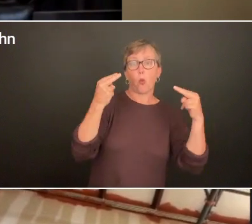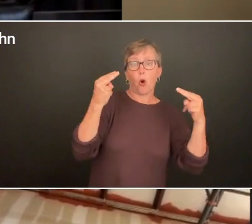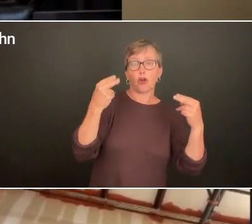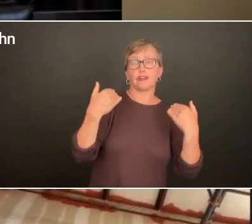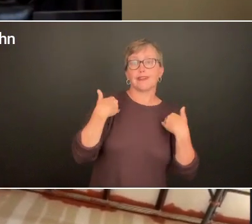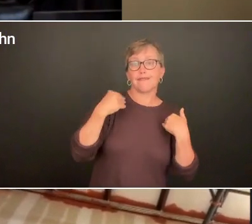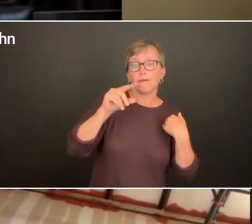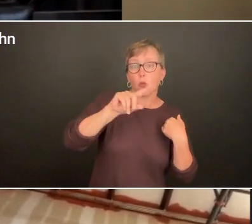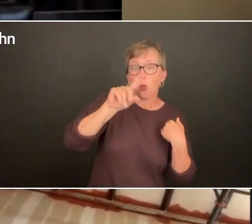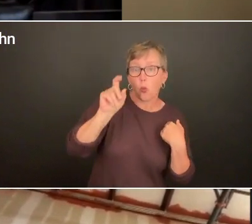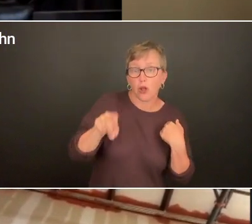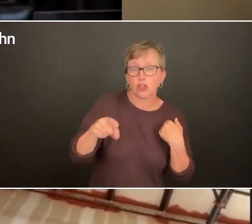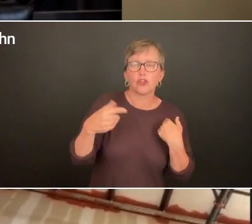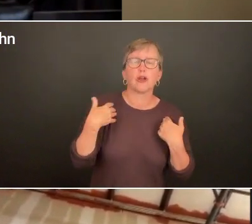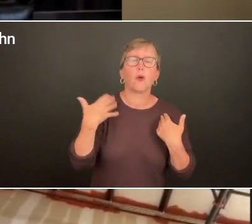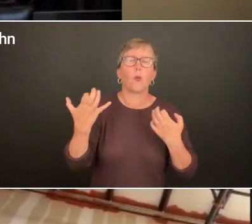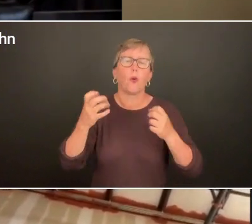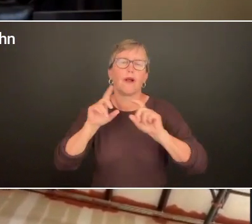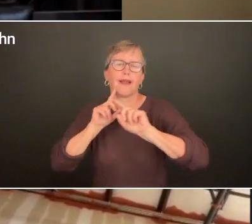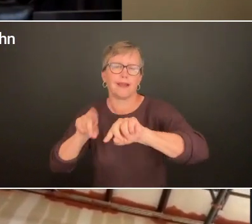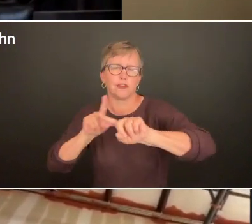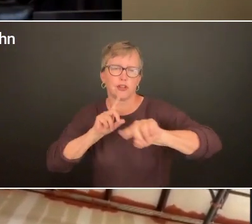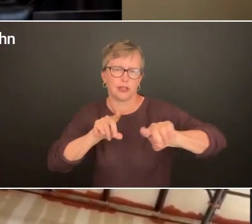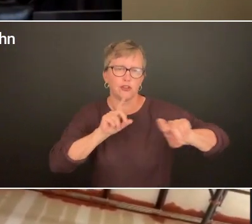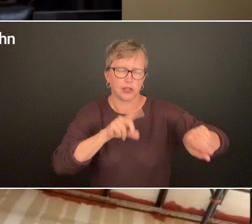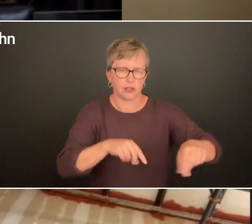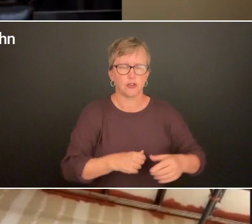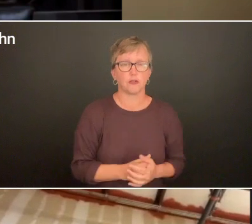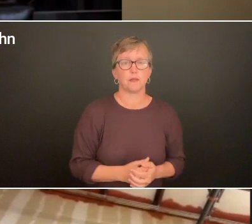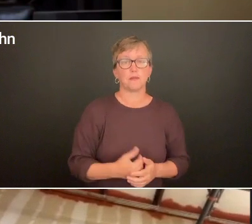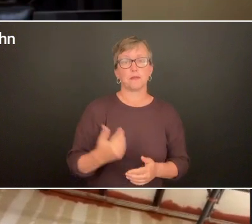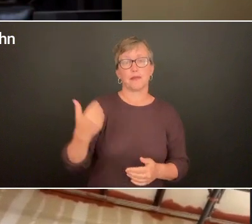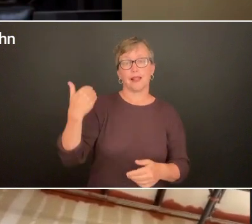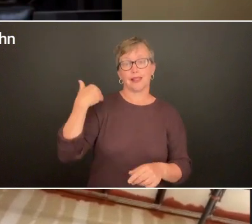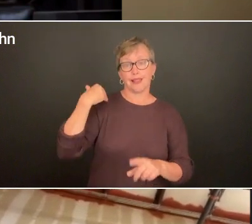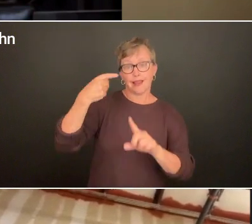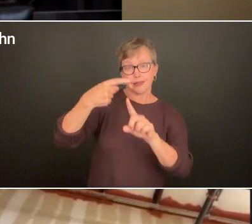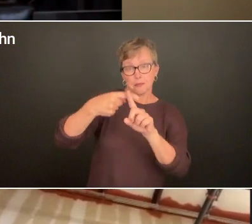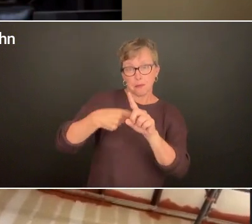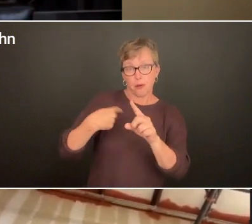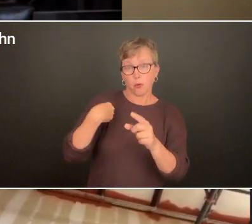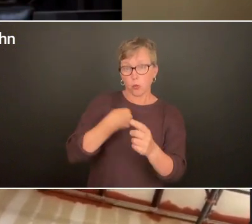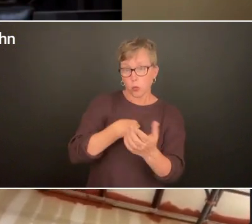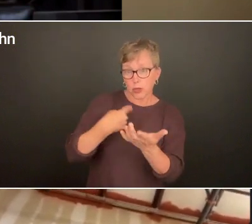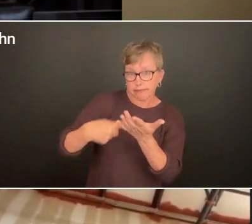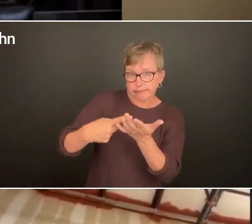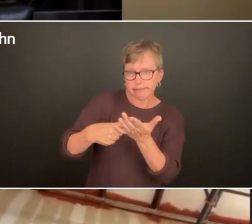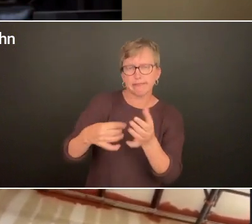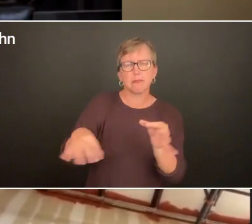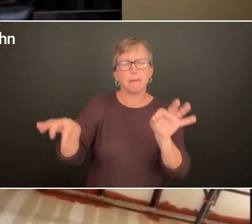some questions down when we have an opportunity to see what the questions are for our listeners.